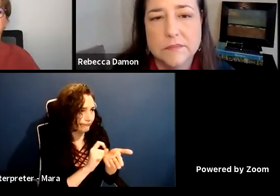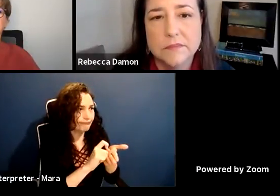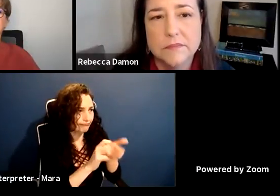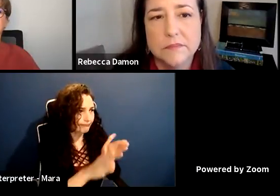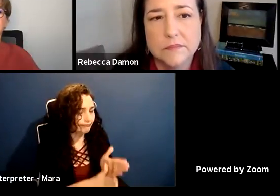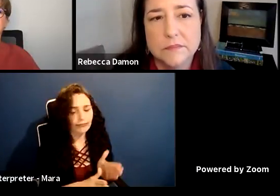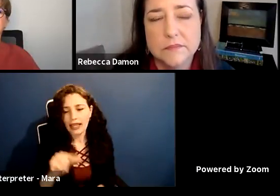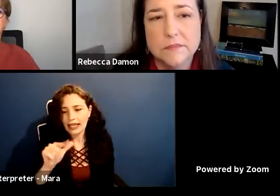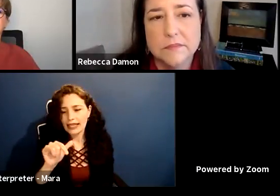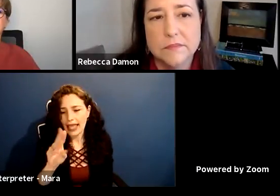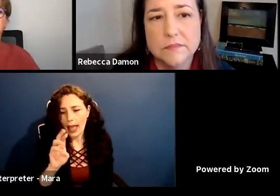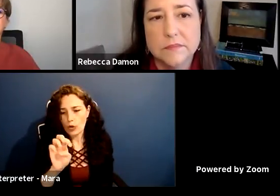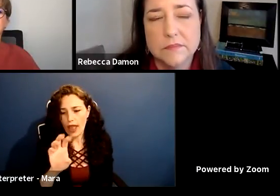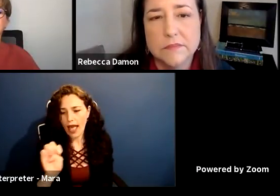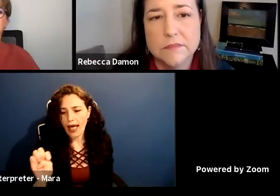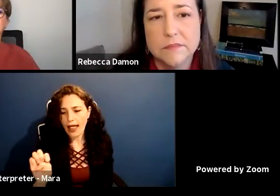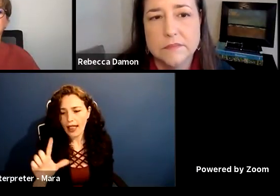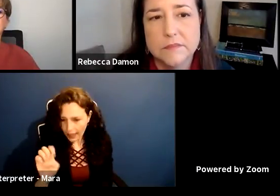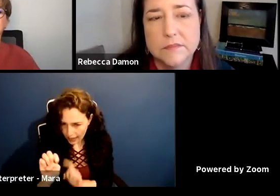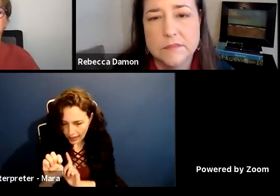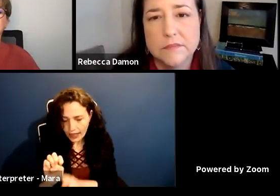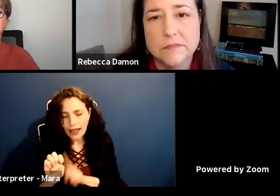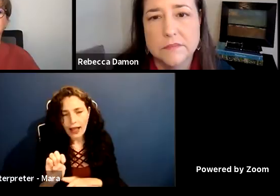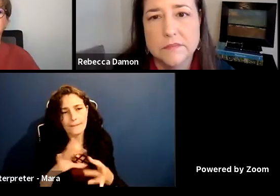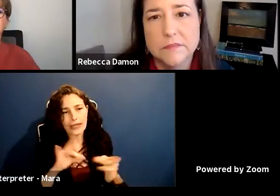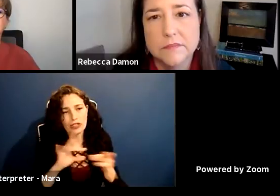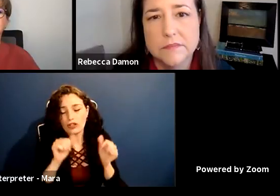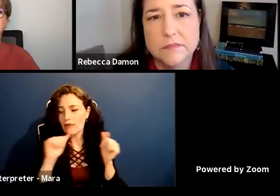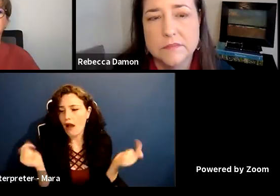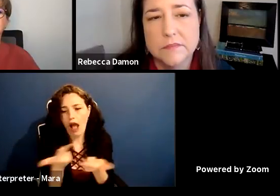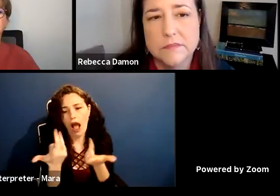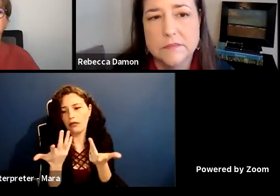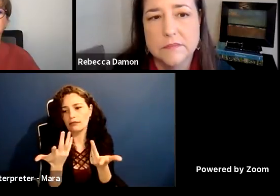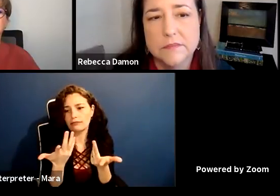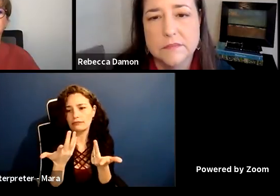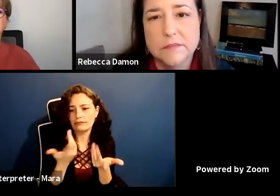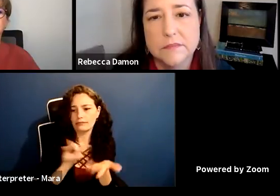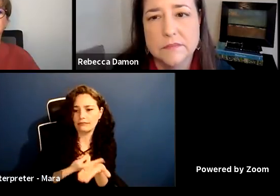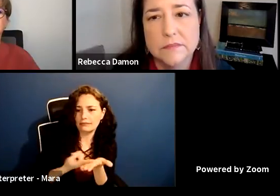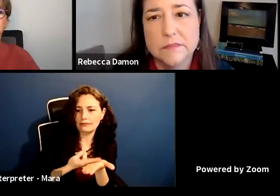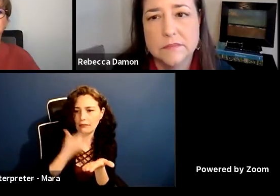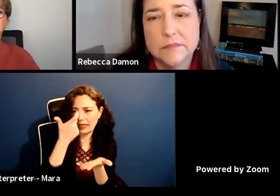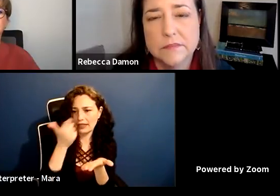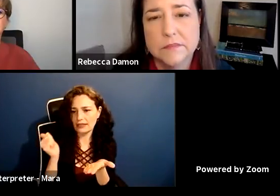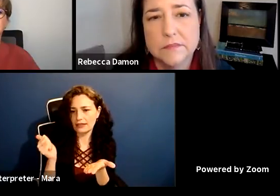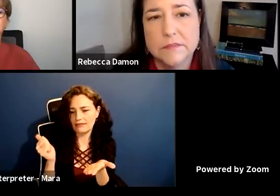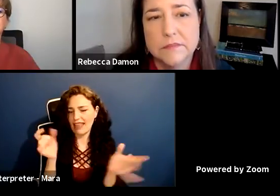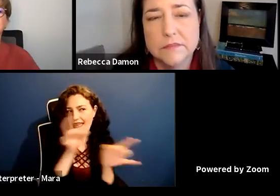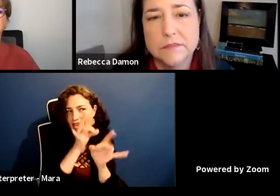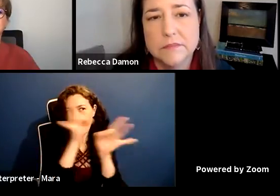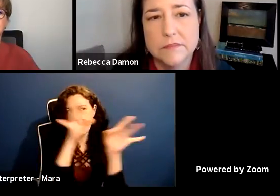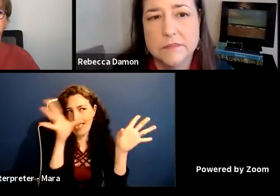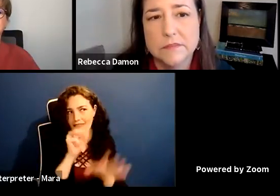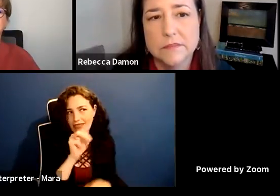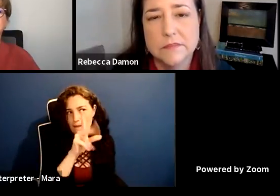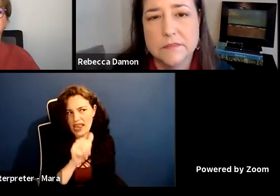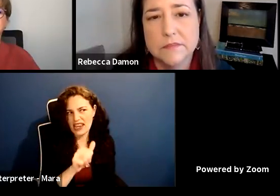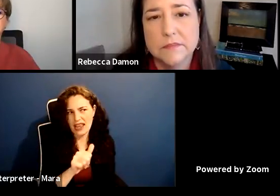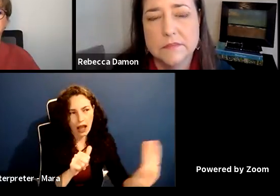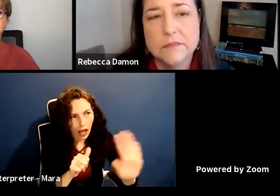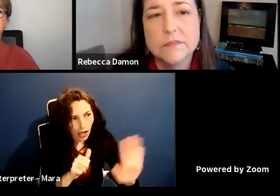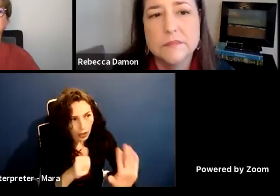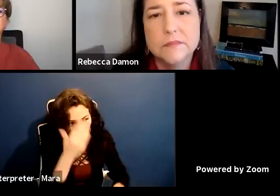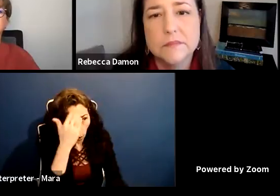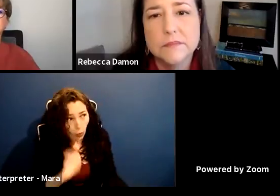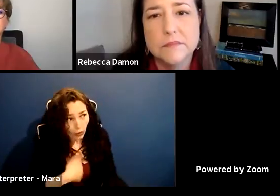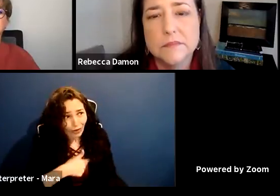it. Not everybody talks about it because everybody loves to hate the media. They don't want to talk about that we're on the front lines as well, risking our